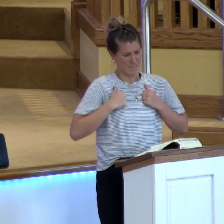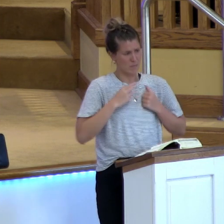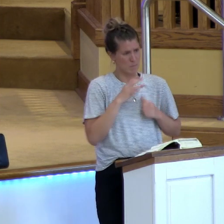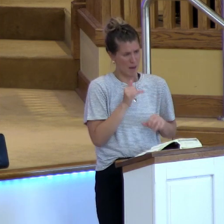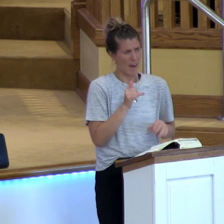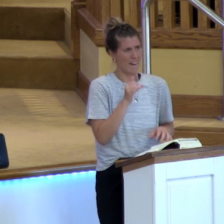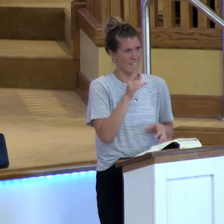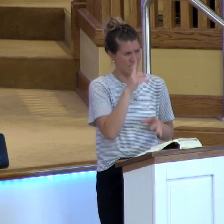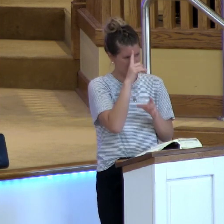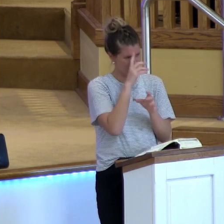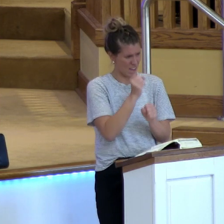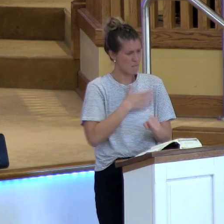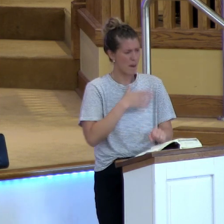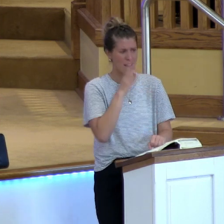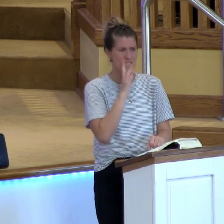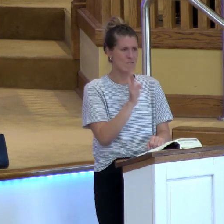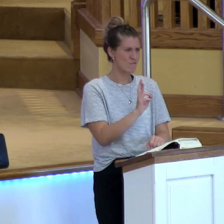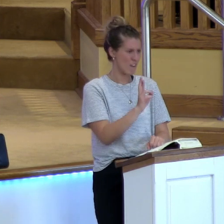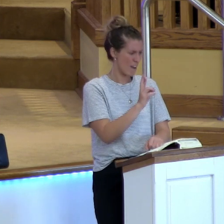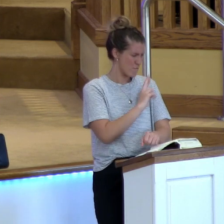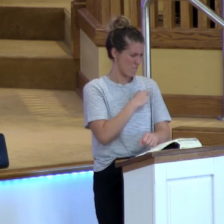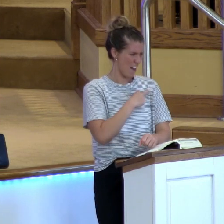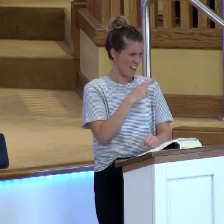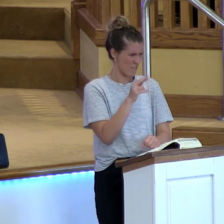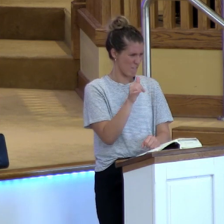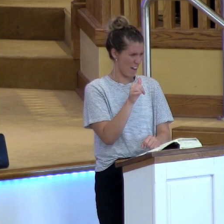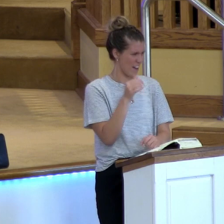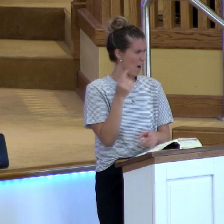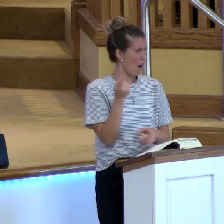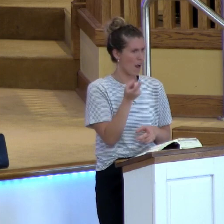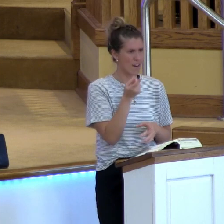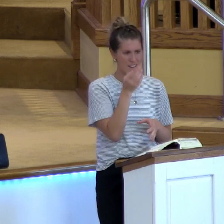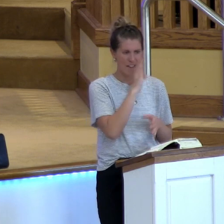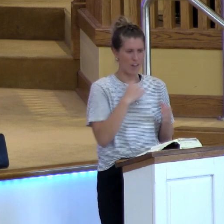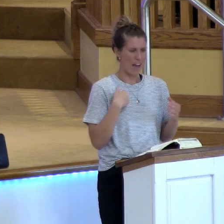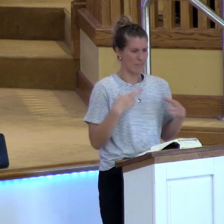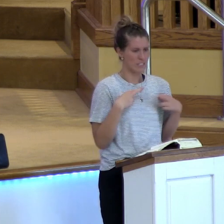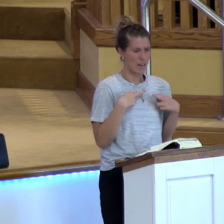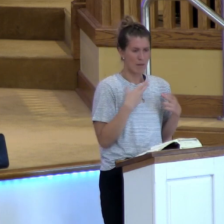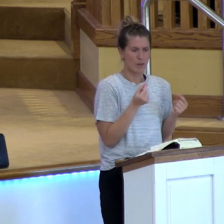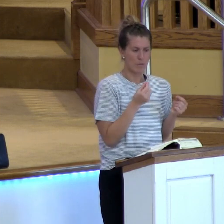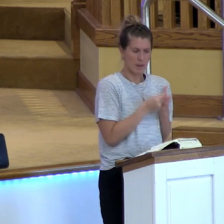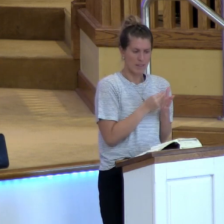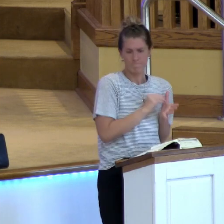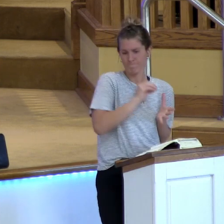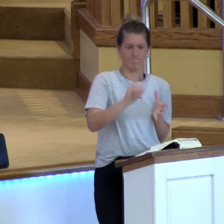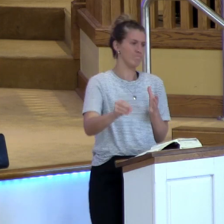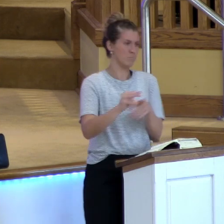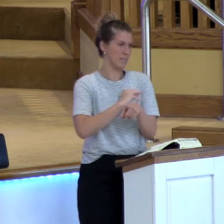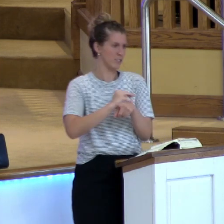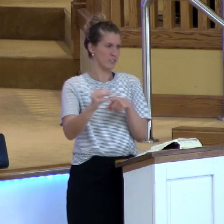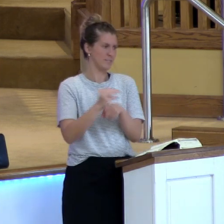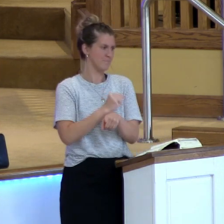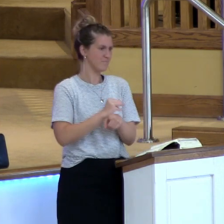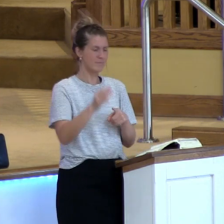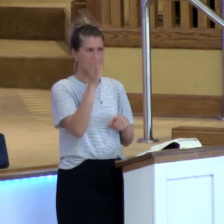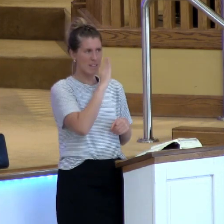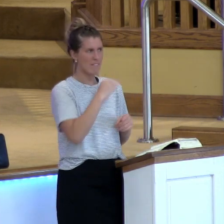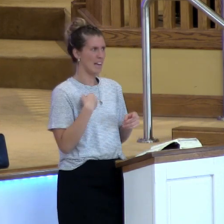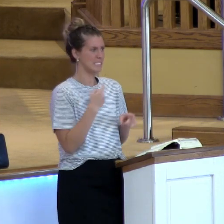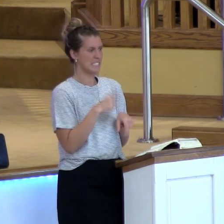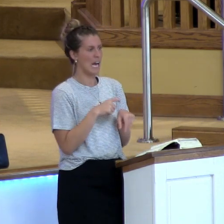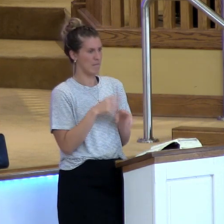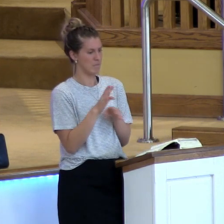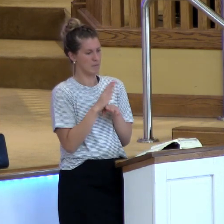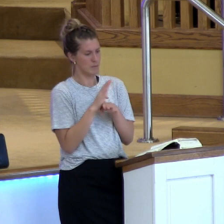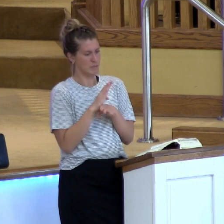Ray, he never set aside any retirement because he gave everything he had back into his ministry. He doesn't have hardly any retirement, but I can tell you